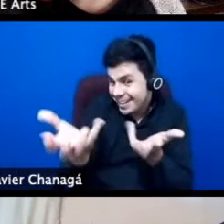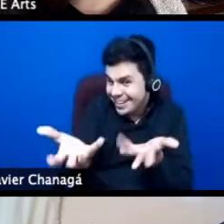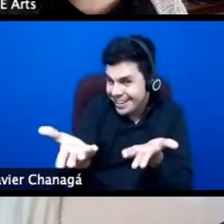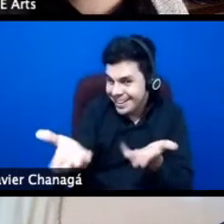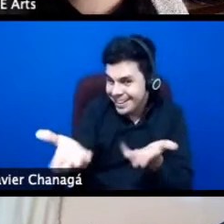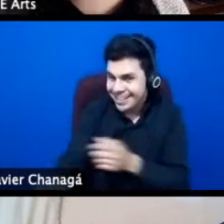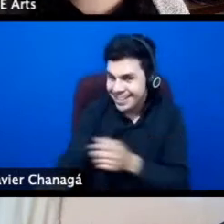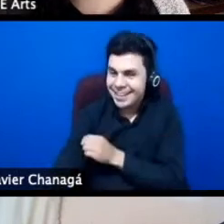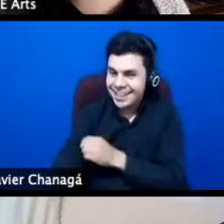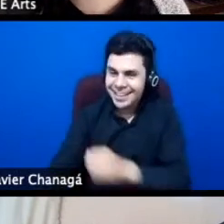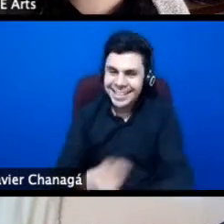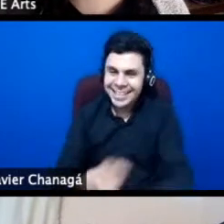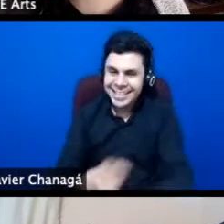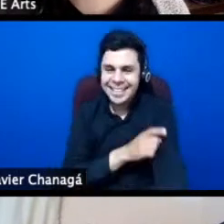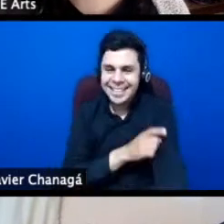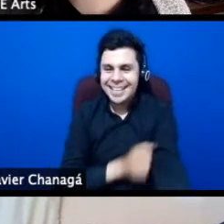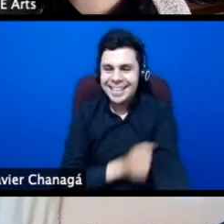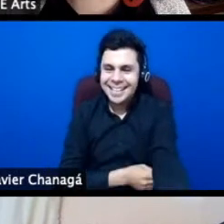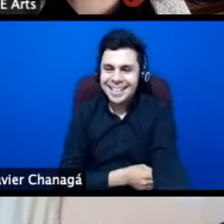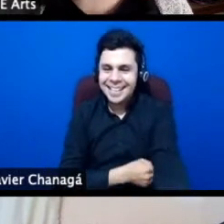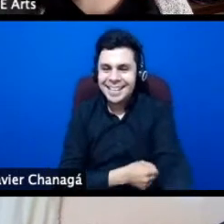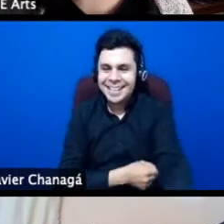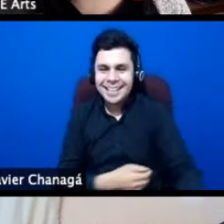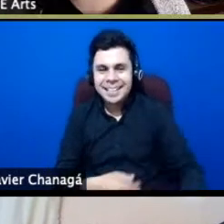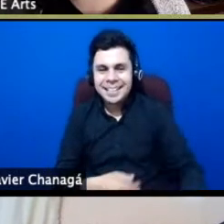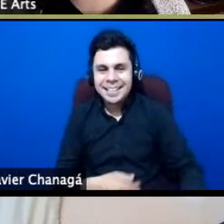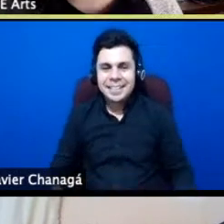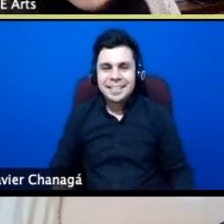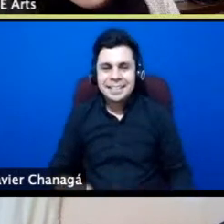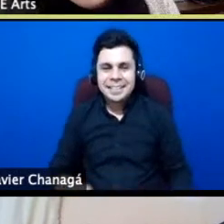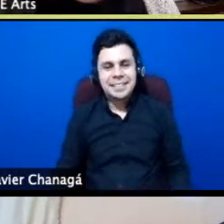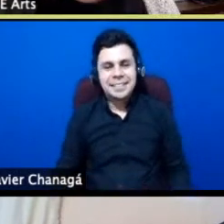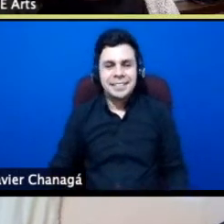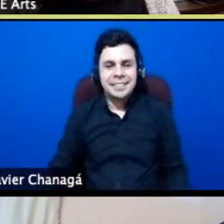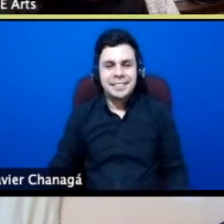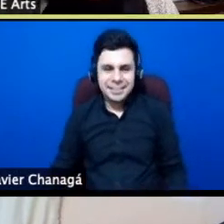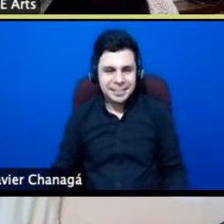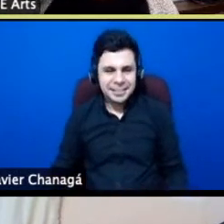question. How peace looks like to you?